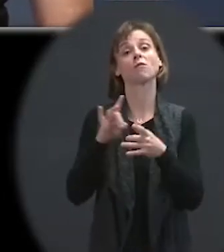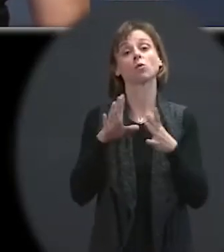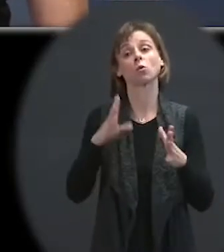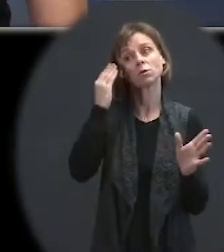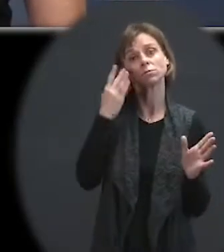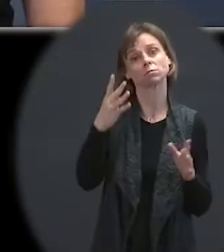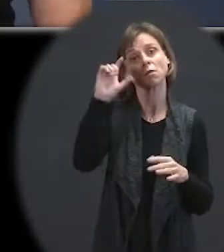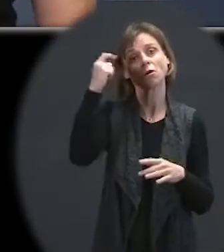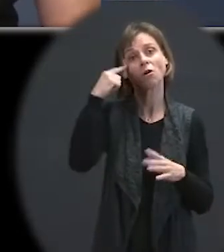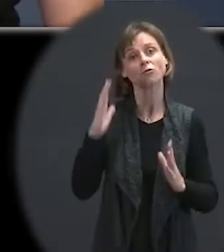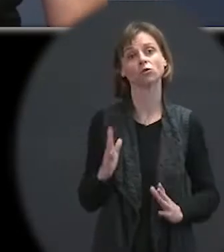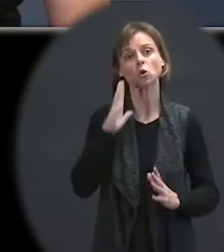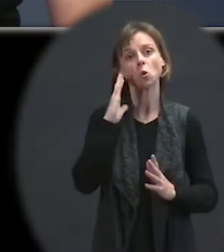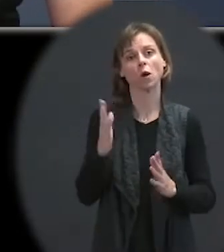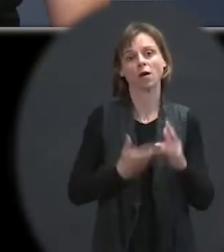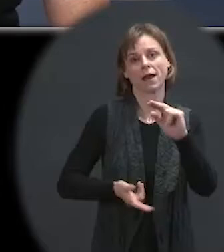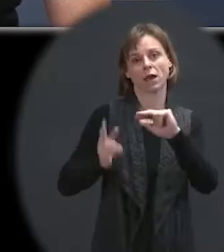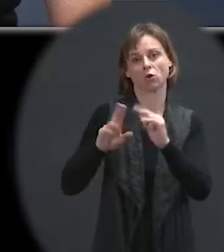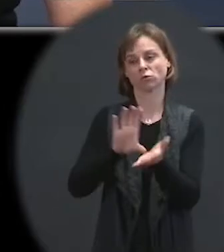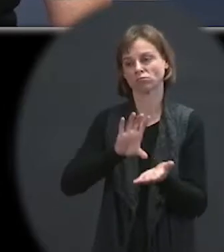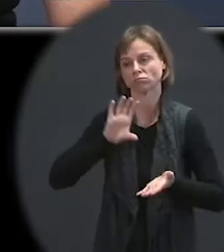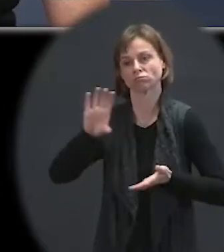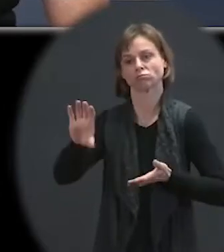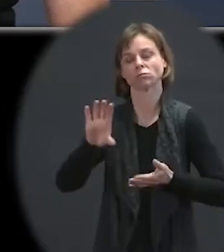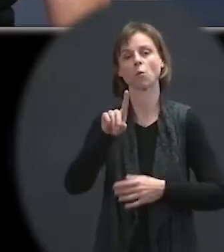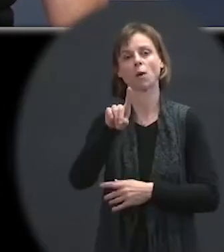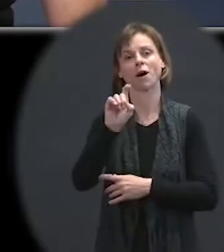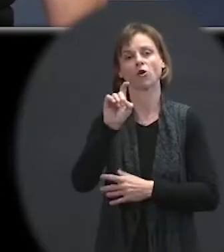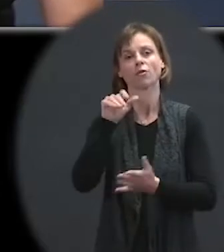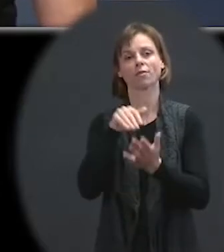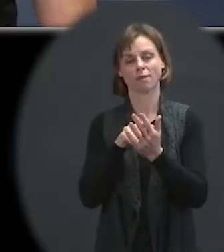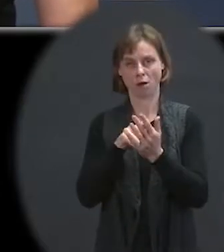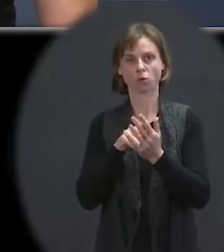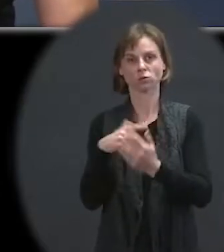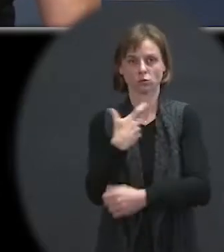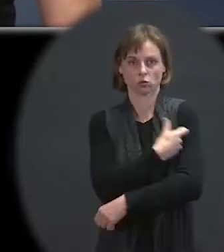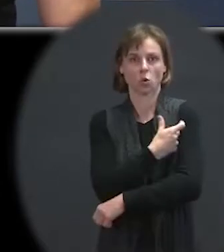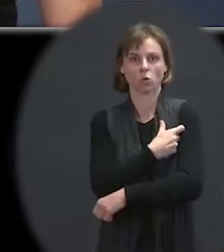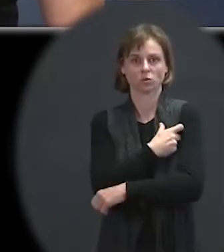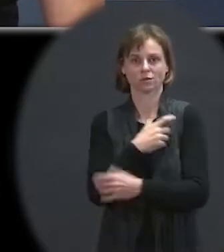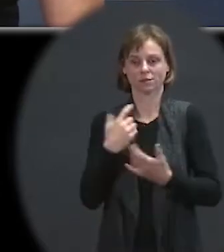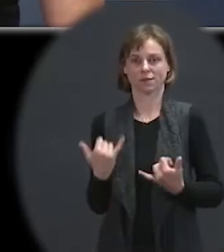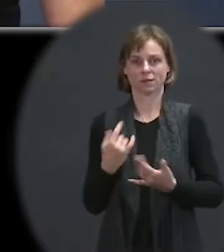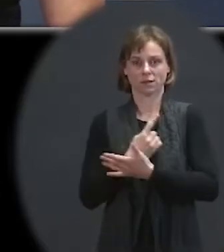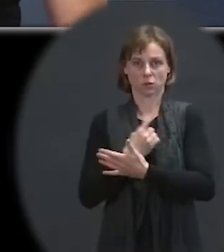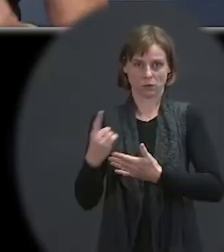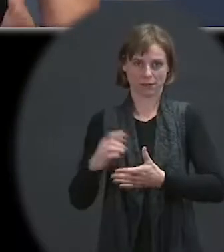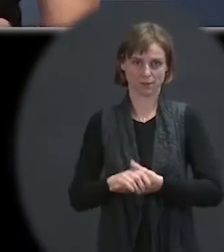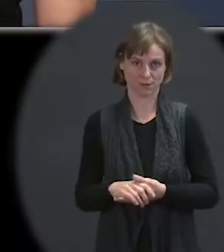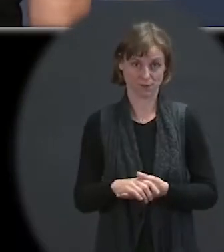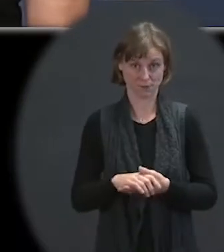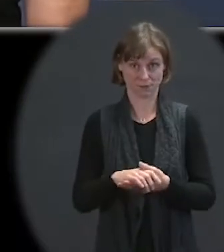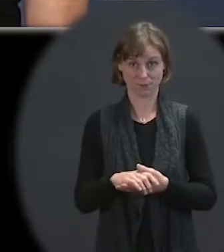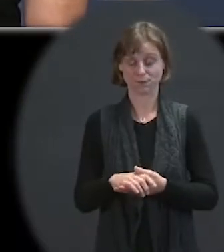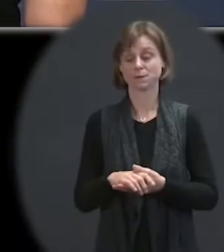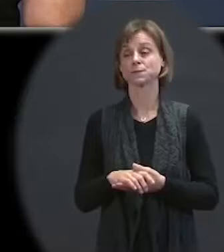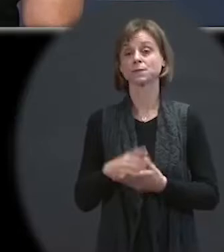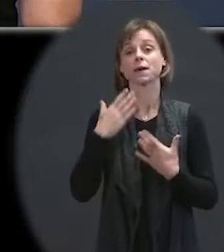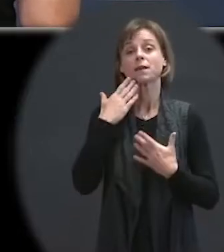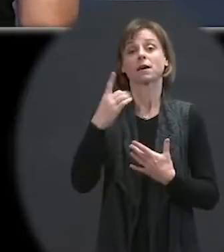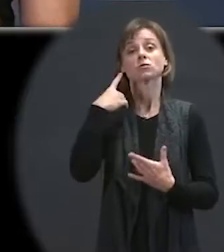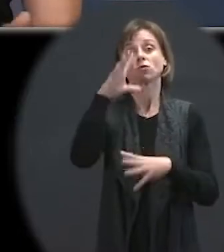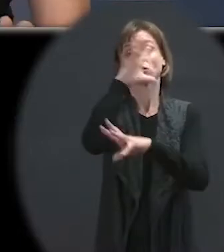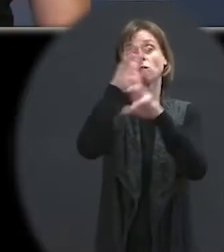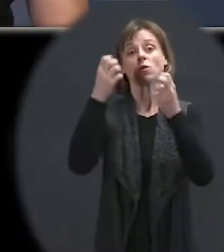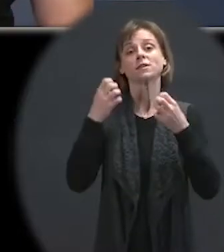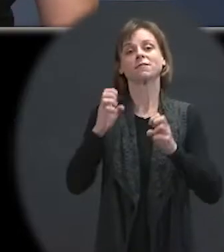we will increase that allocation by 100,000 doses this week. Thanks to the President's efforts, we are also on track to have enough vaccines